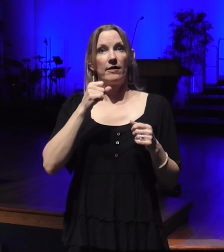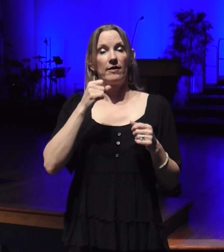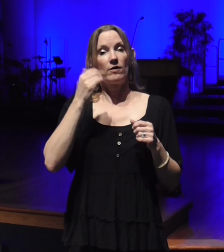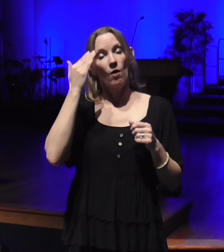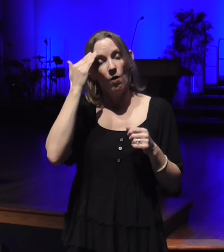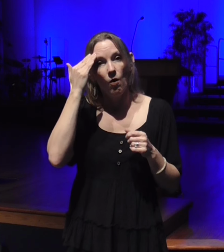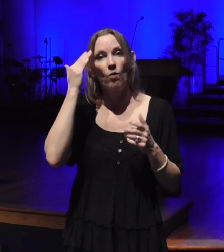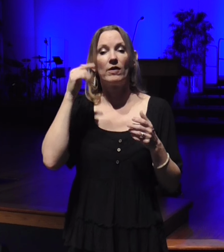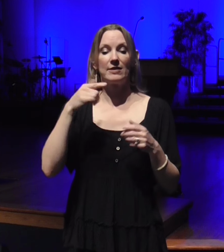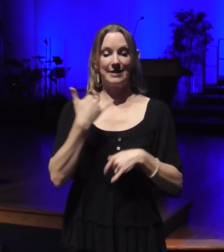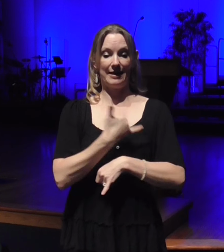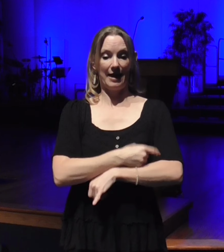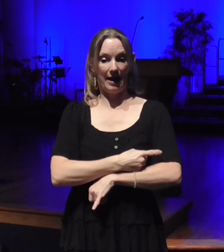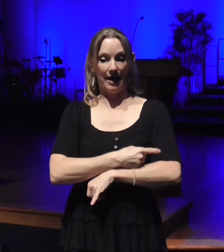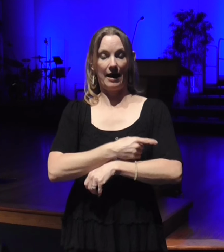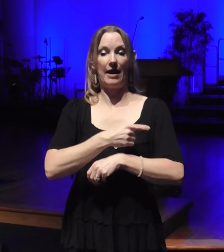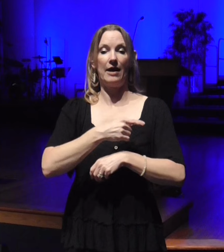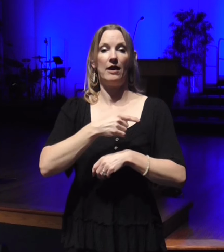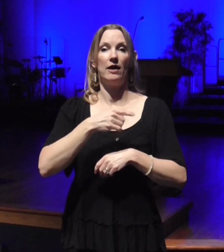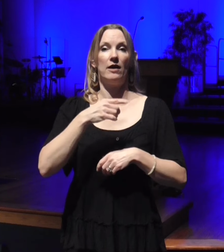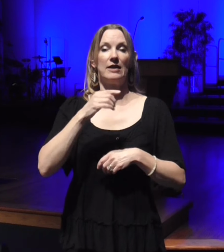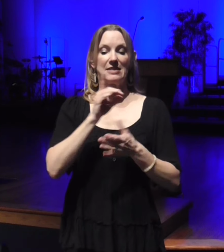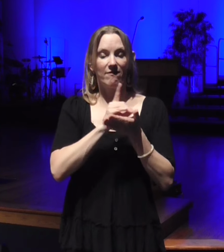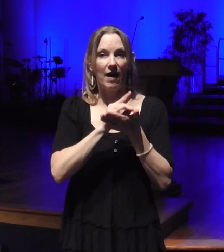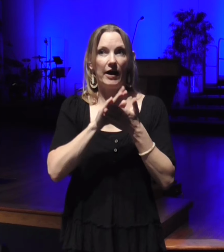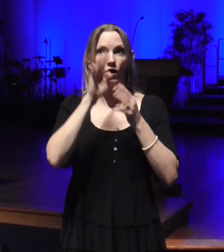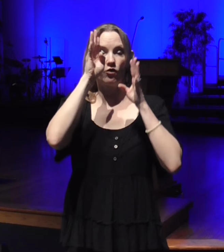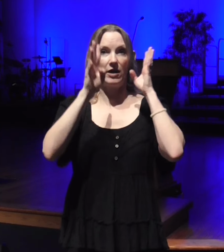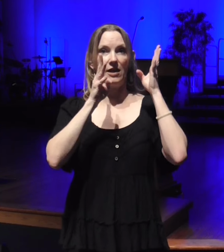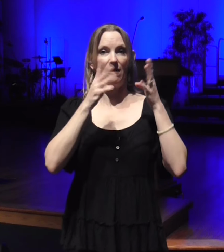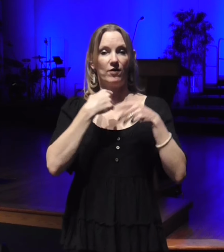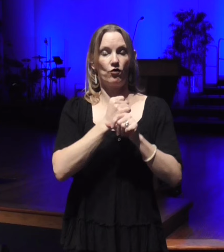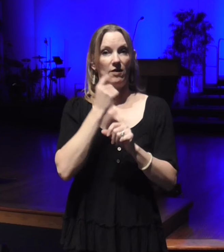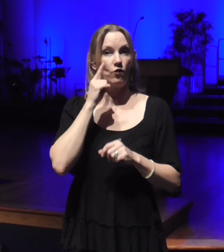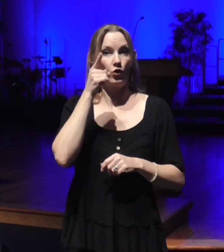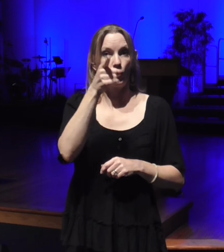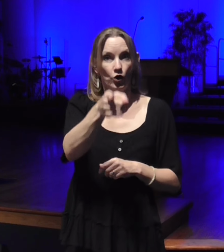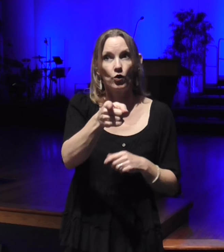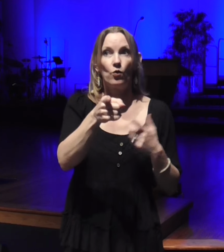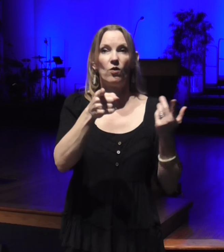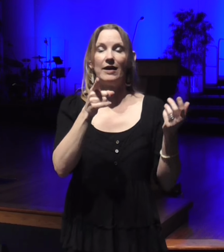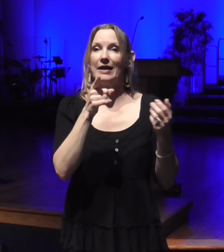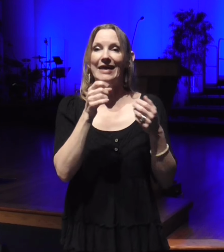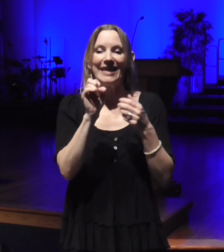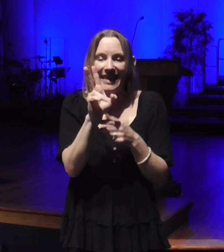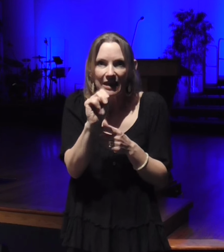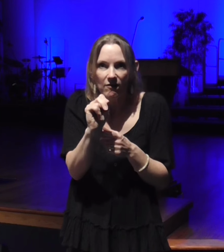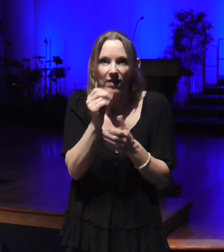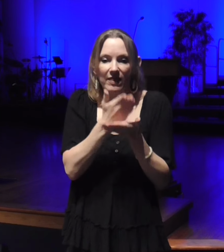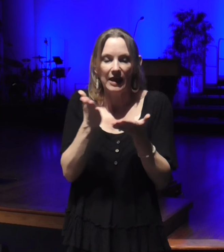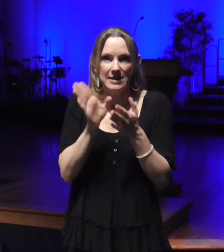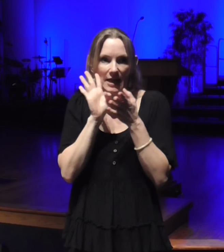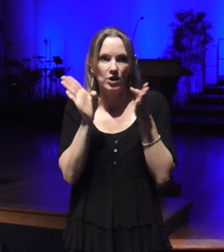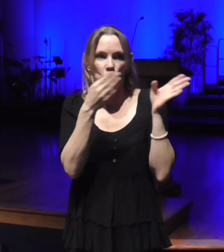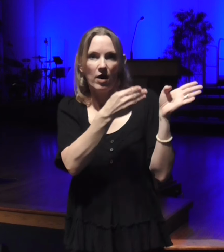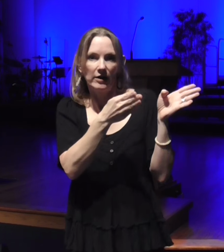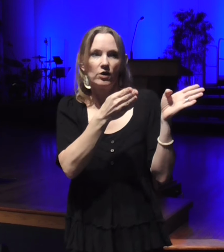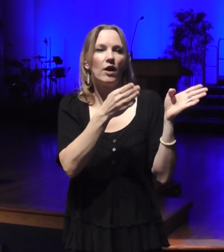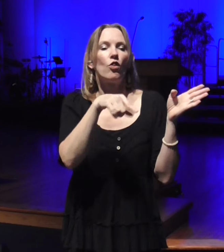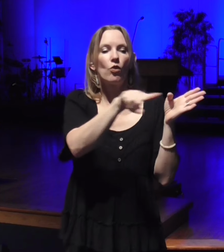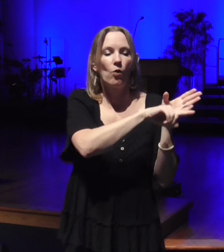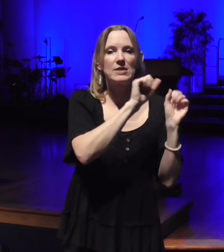that divine creativity is brought forth just for you, everything, even that's calling your attention, can call you back to oneness, can call you